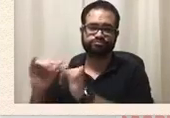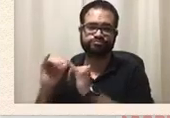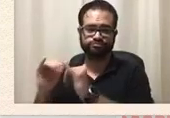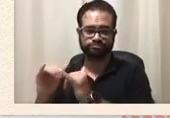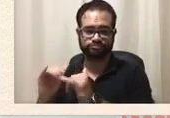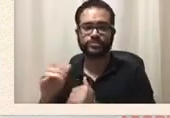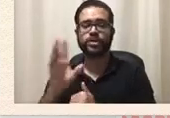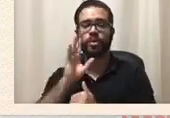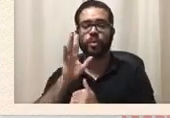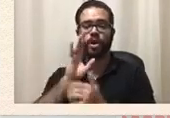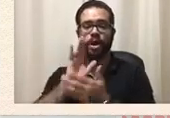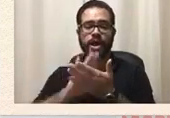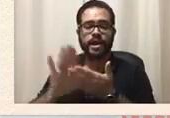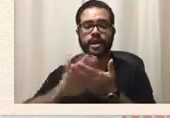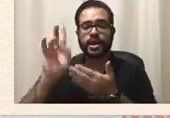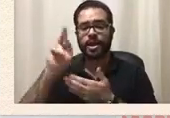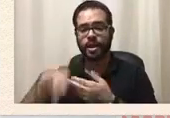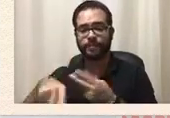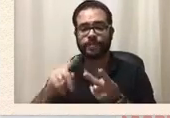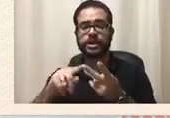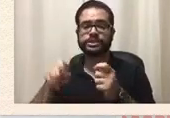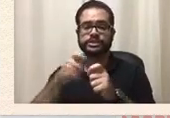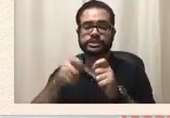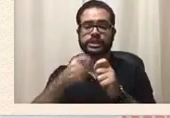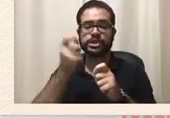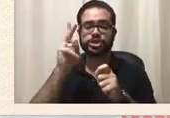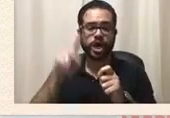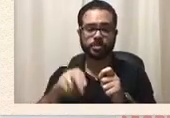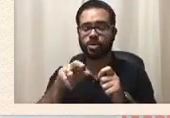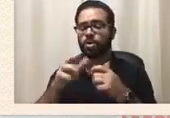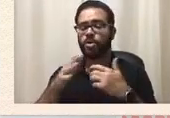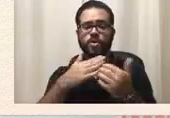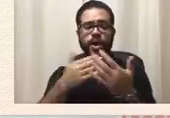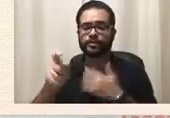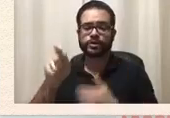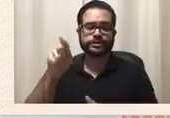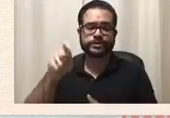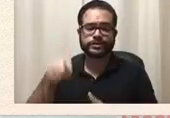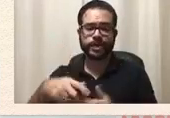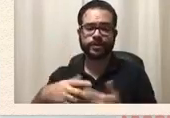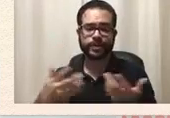up, or whatever was necessary before coming home.